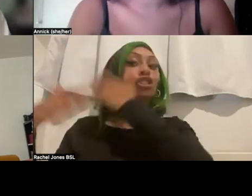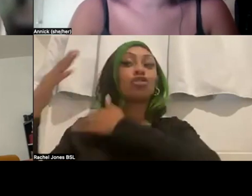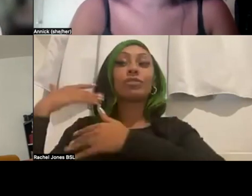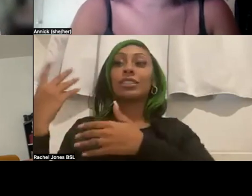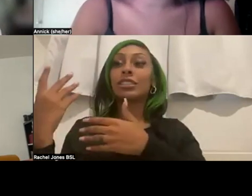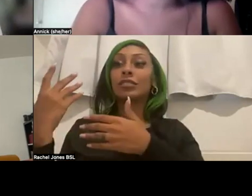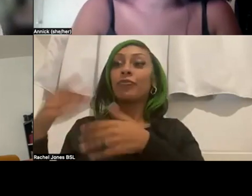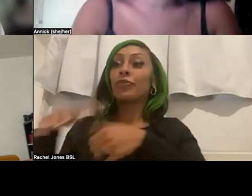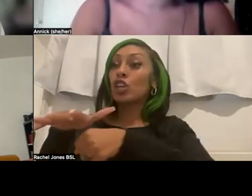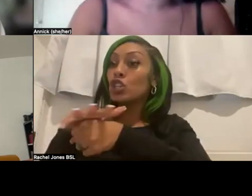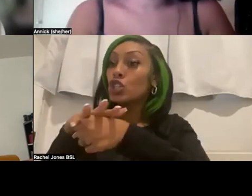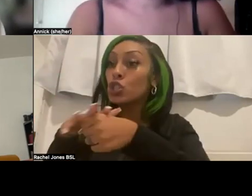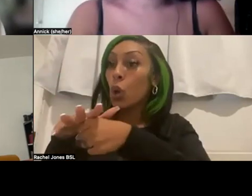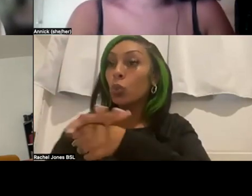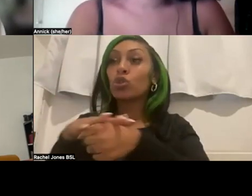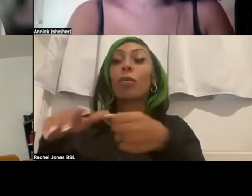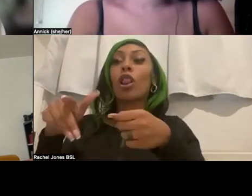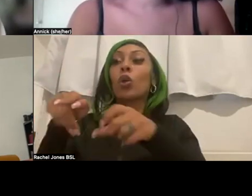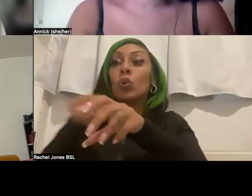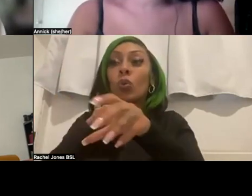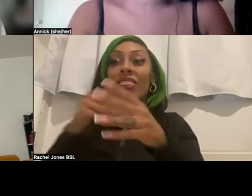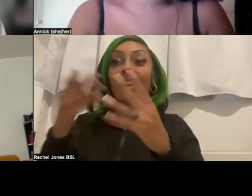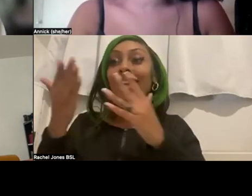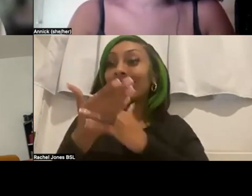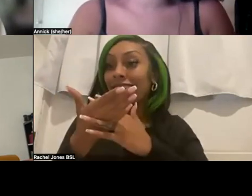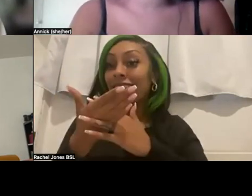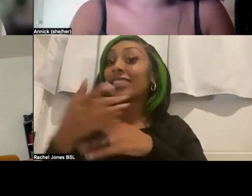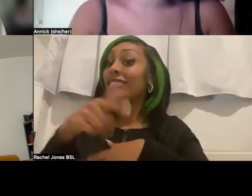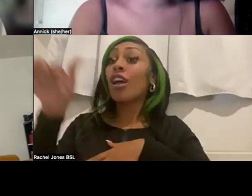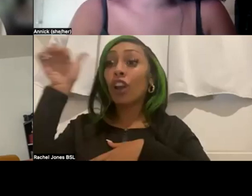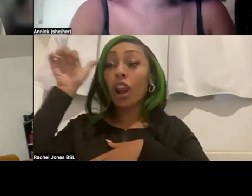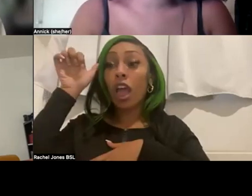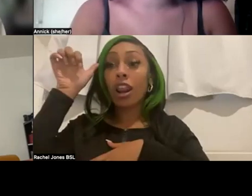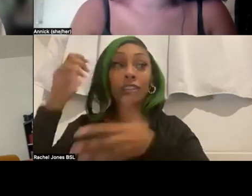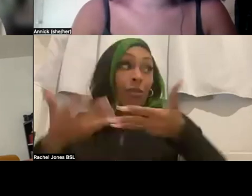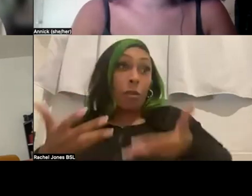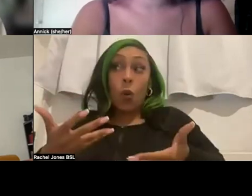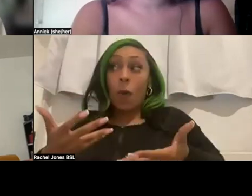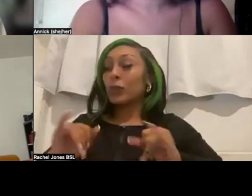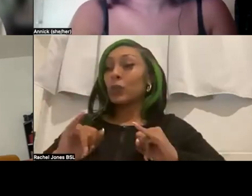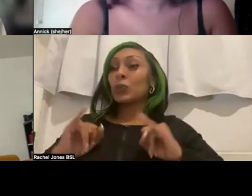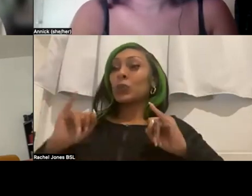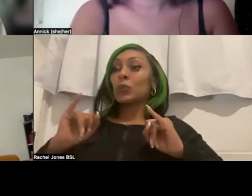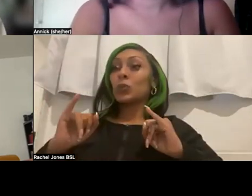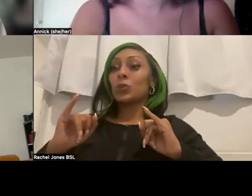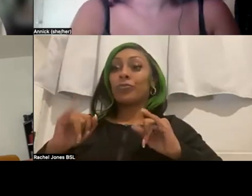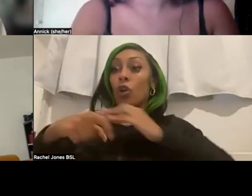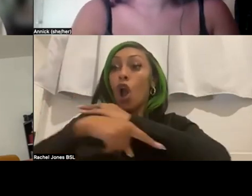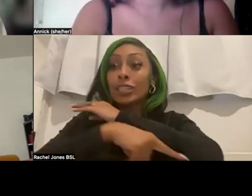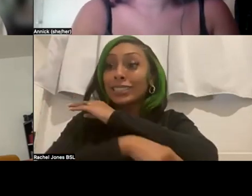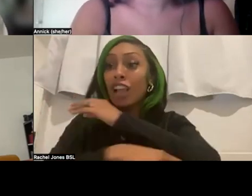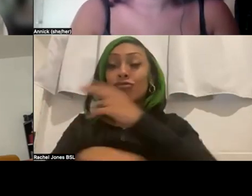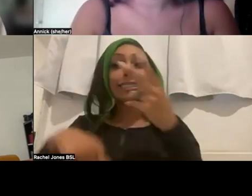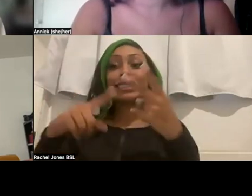and youth intervention. Acknowledging also the current hostile context of austerity, the